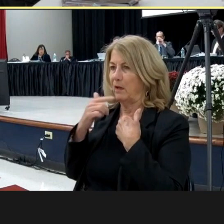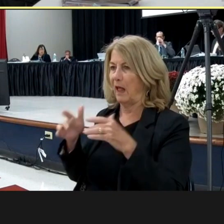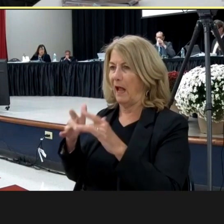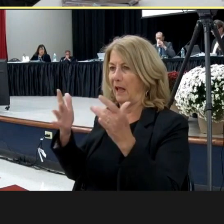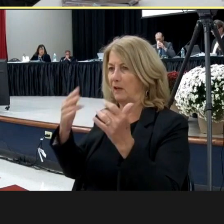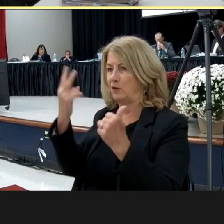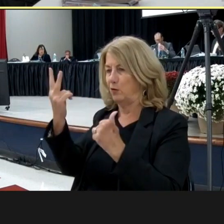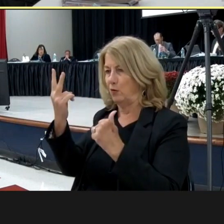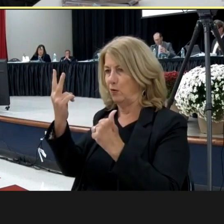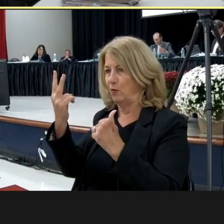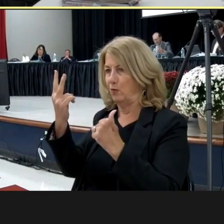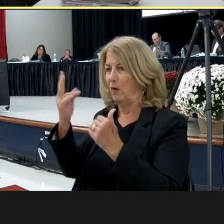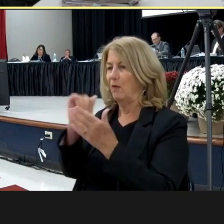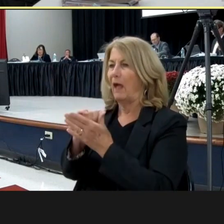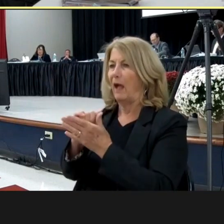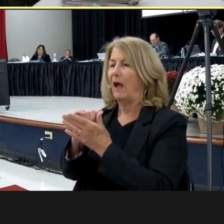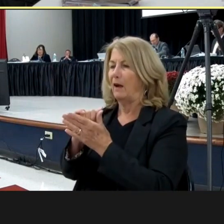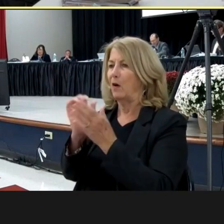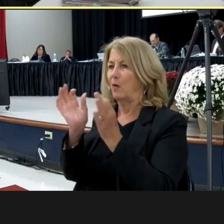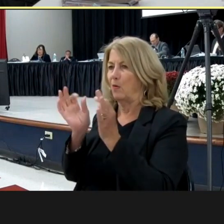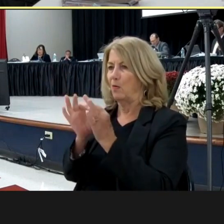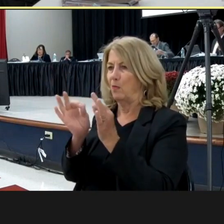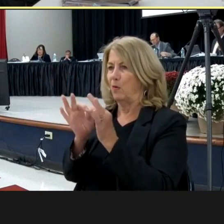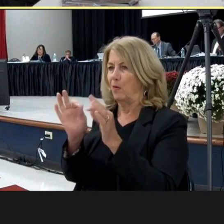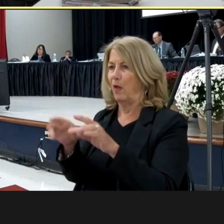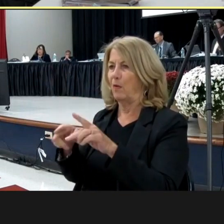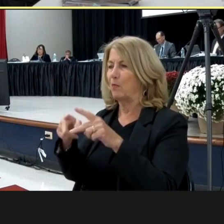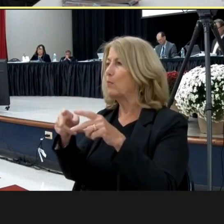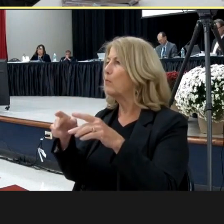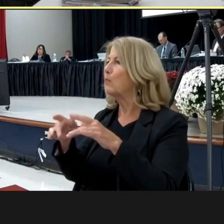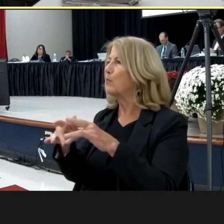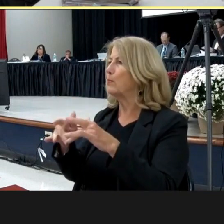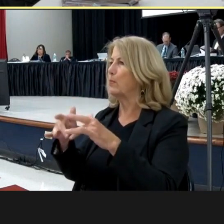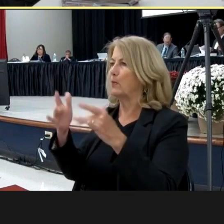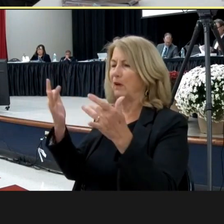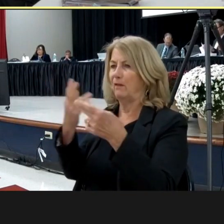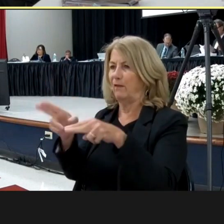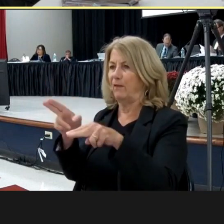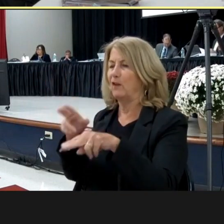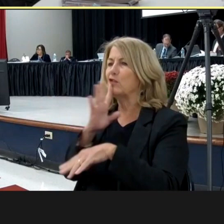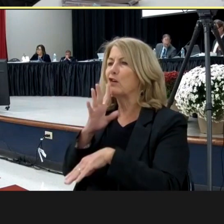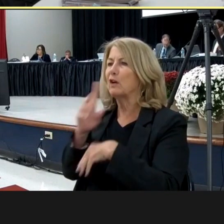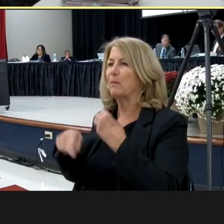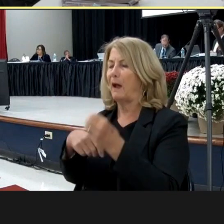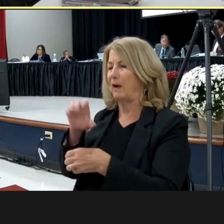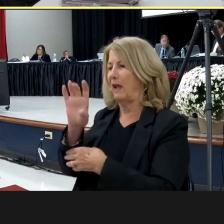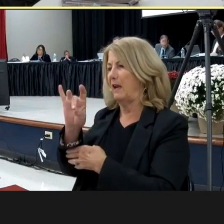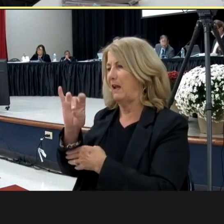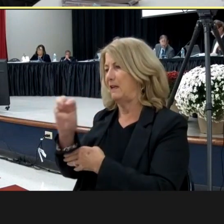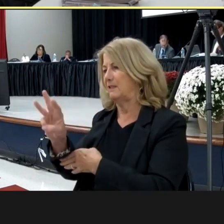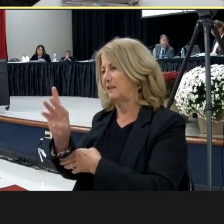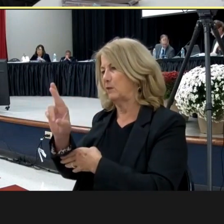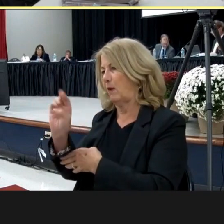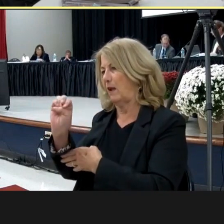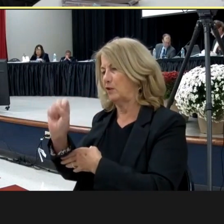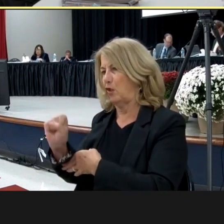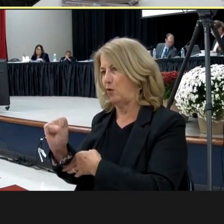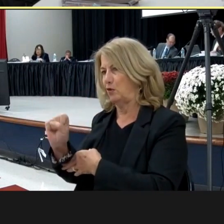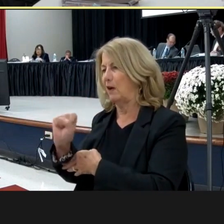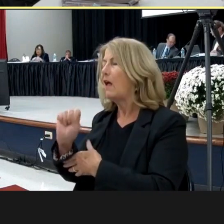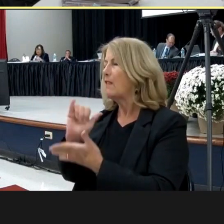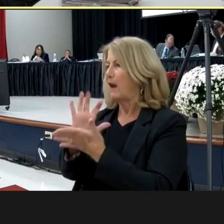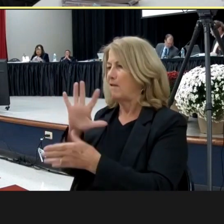think are worthy of a brief highlight. The first one is Resolution 886, which involves the purchase